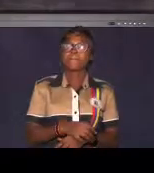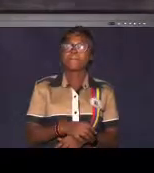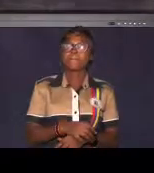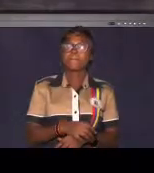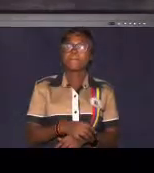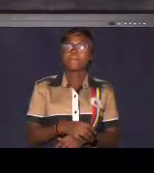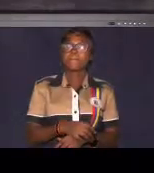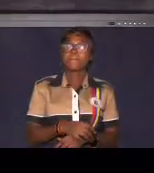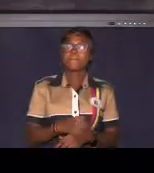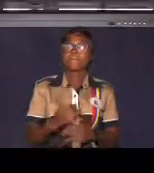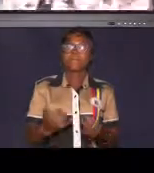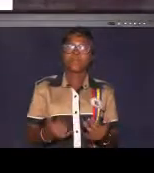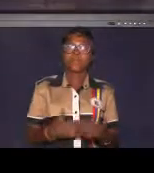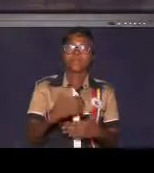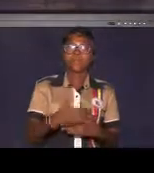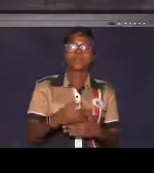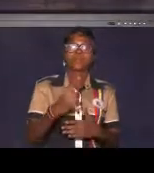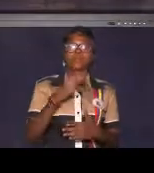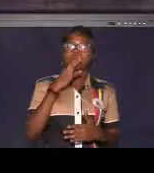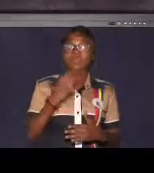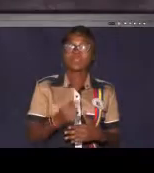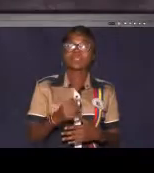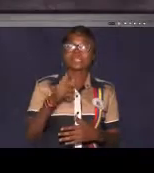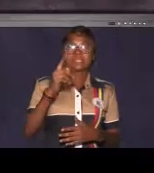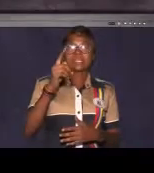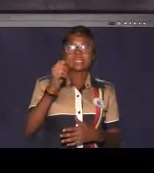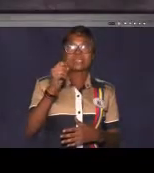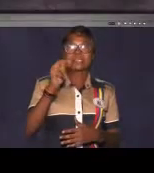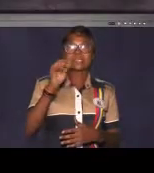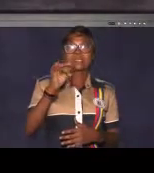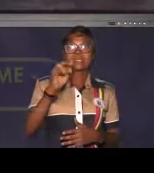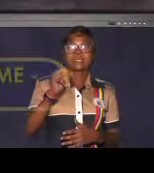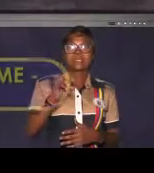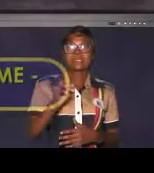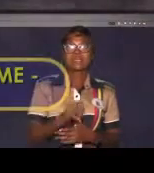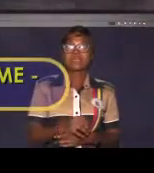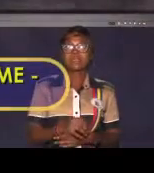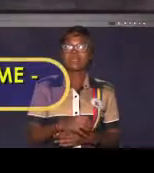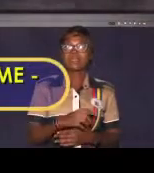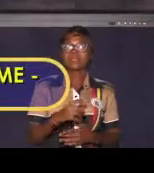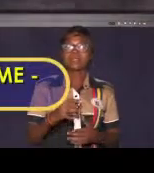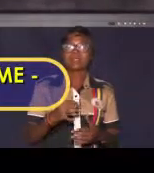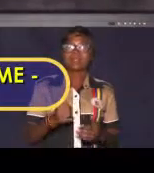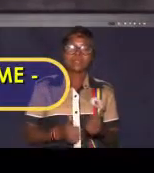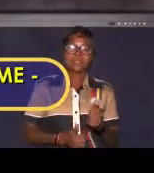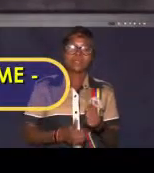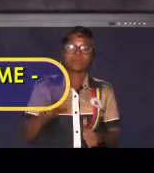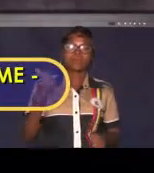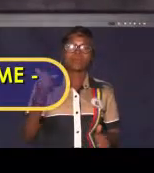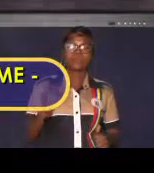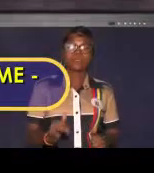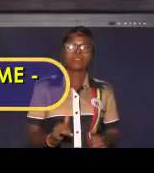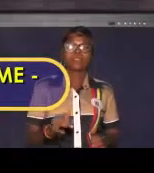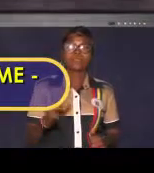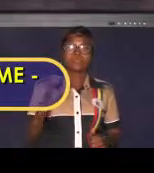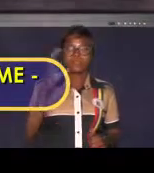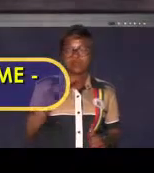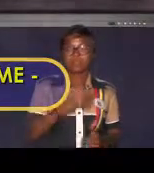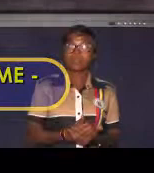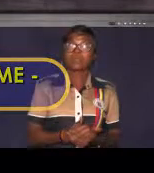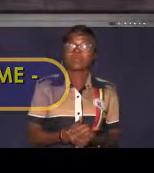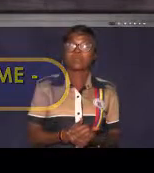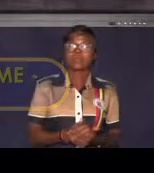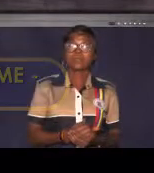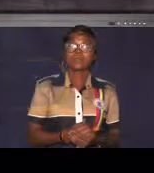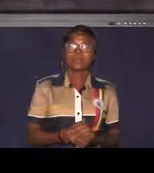mineral resources. Now next one is tin. Say that. Tin, and tin is mostly found